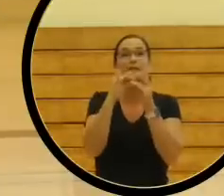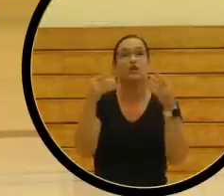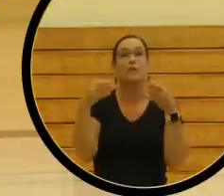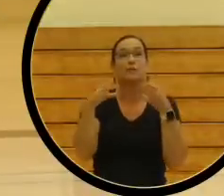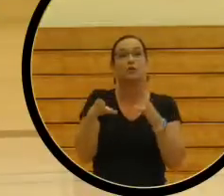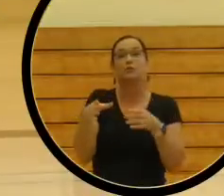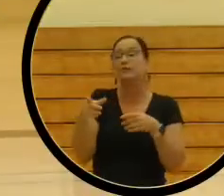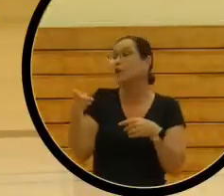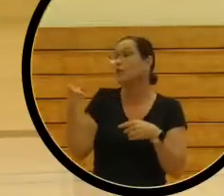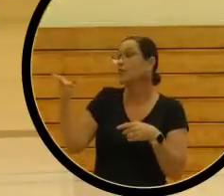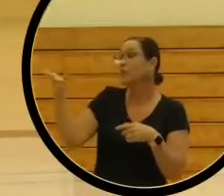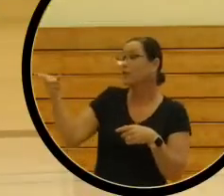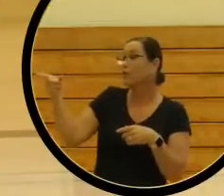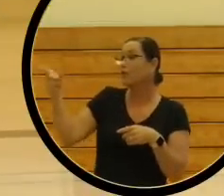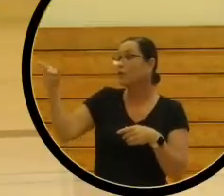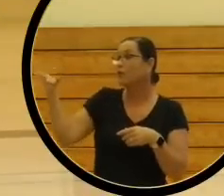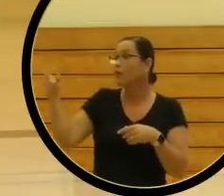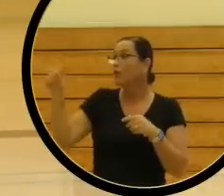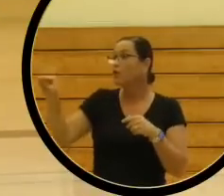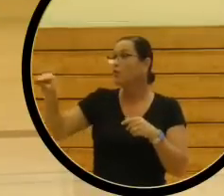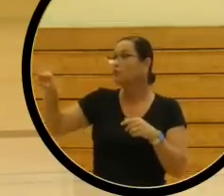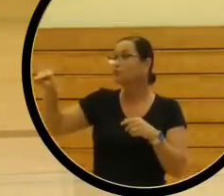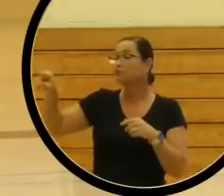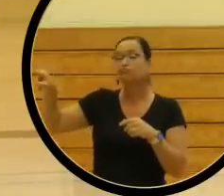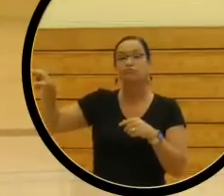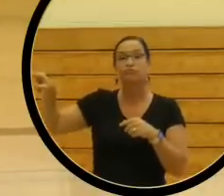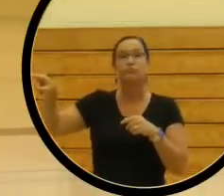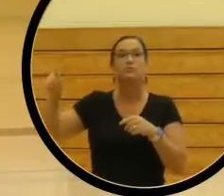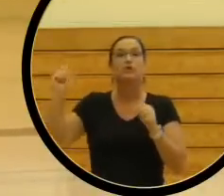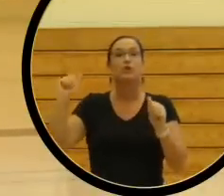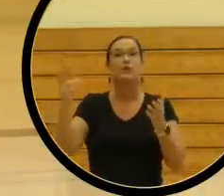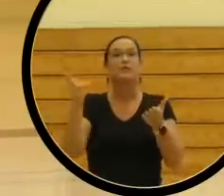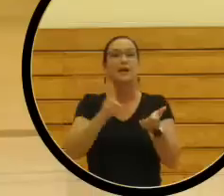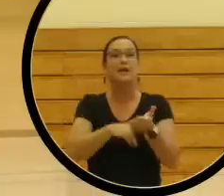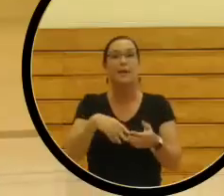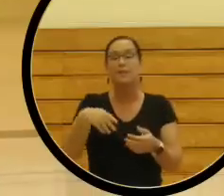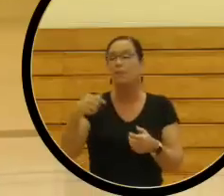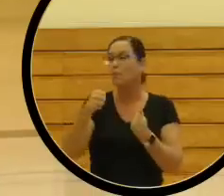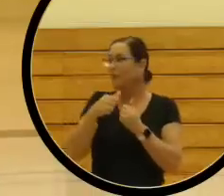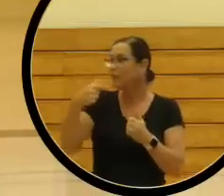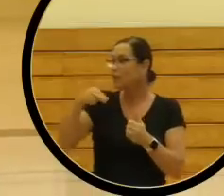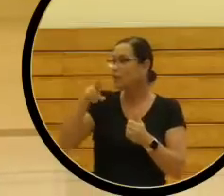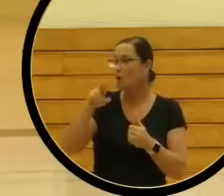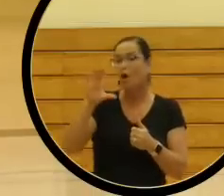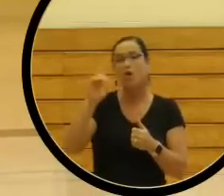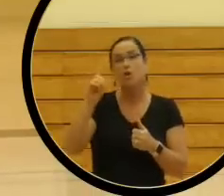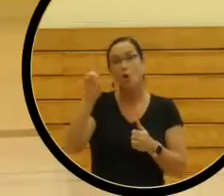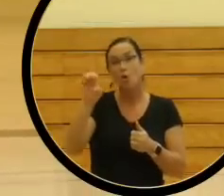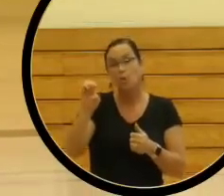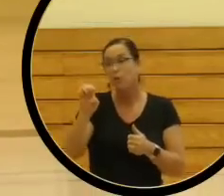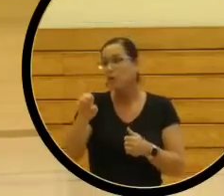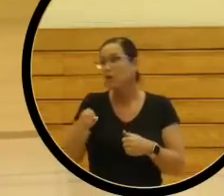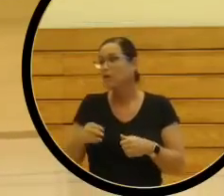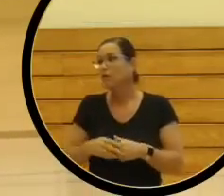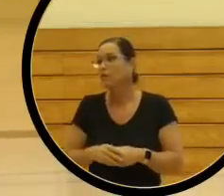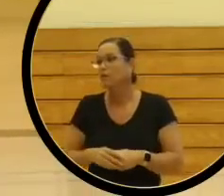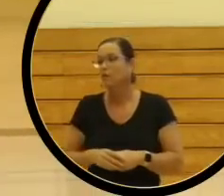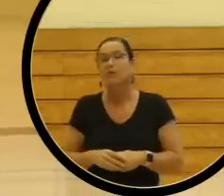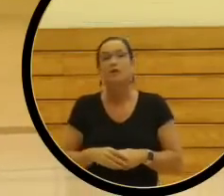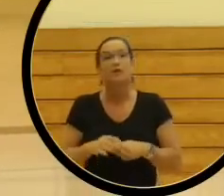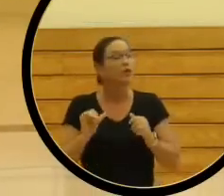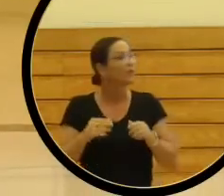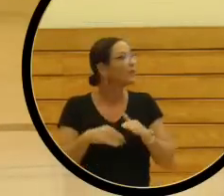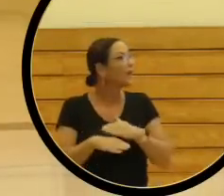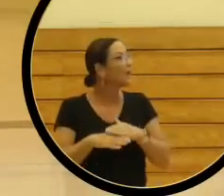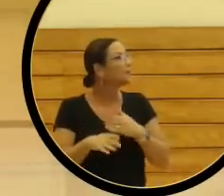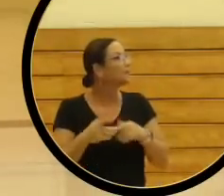opportunities or options are there. You can sign up or you can use a QR code to access it off your phones, or